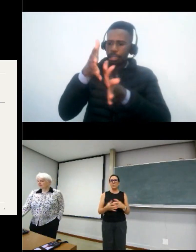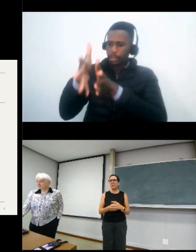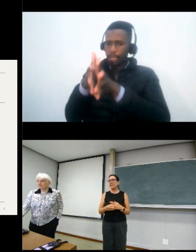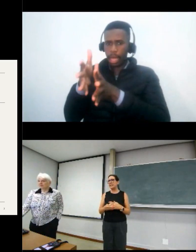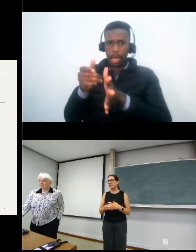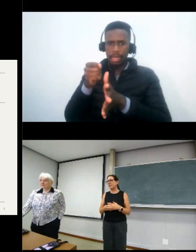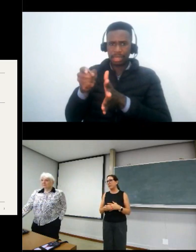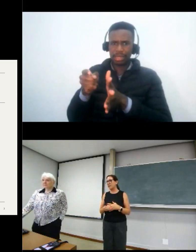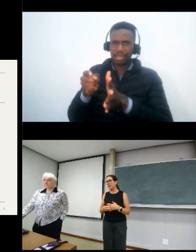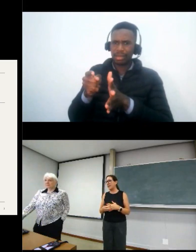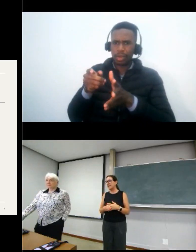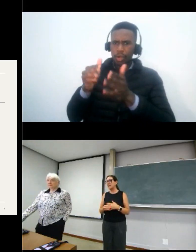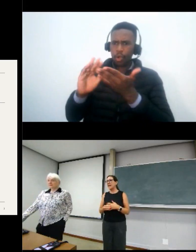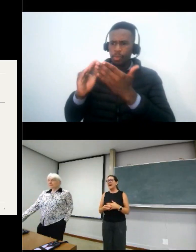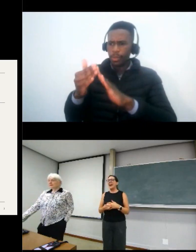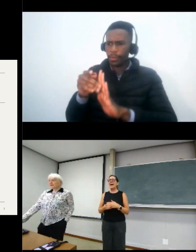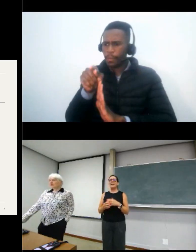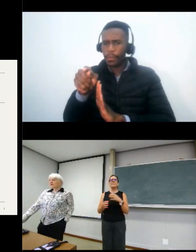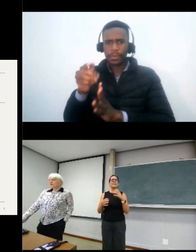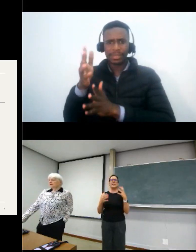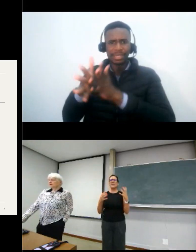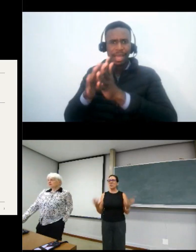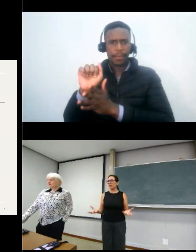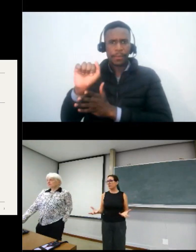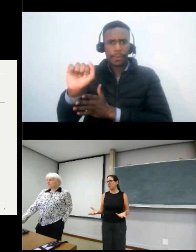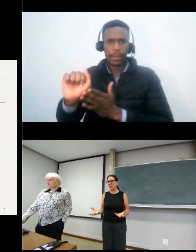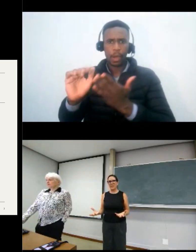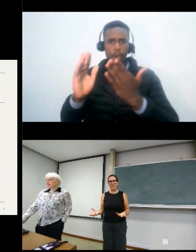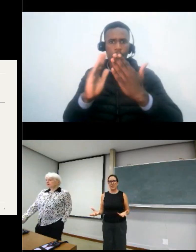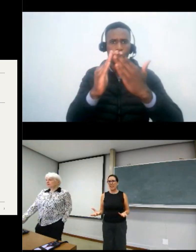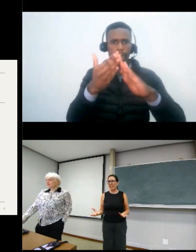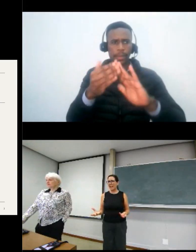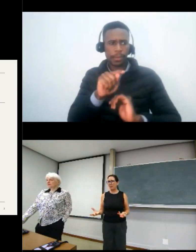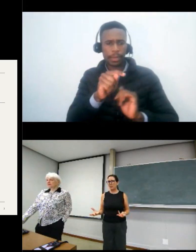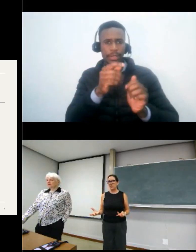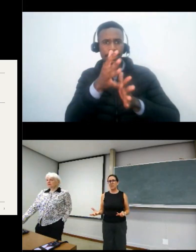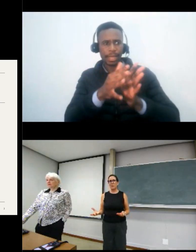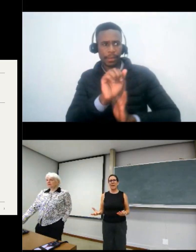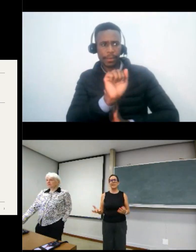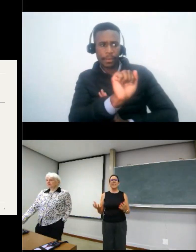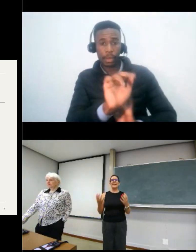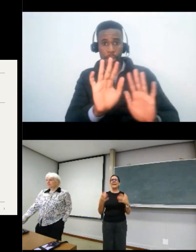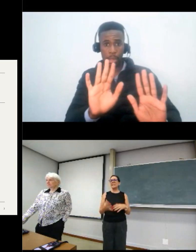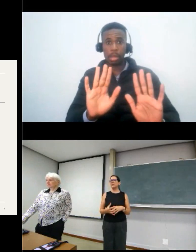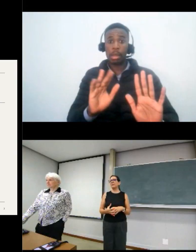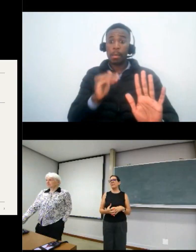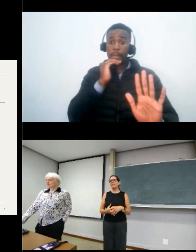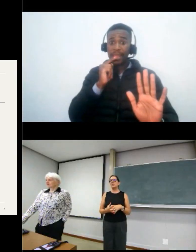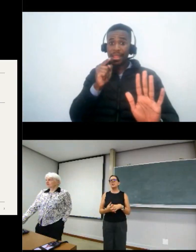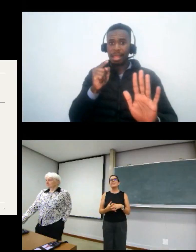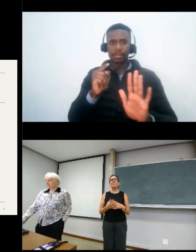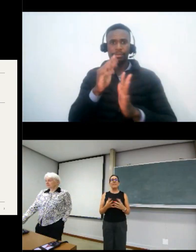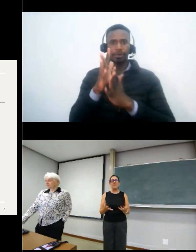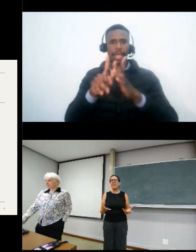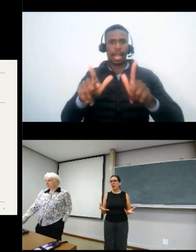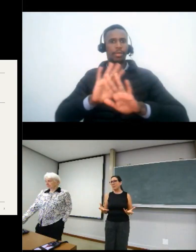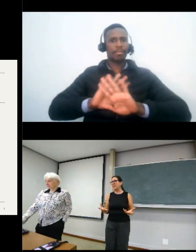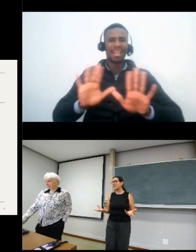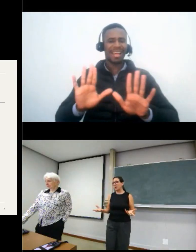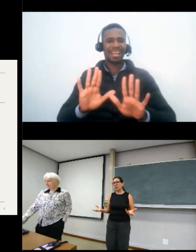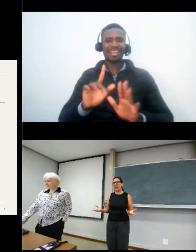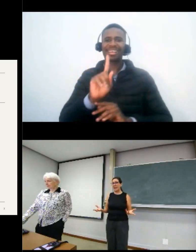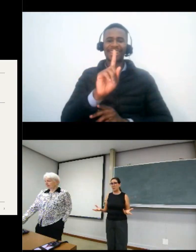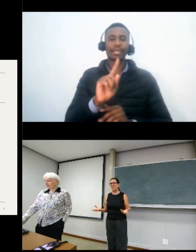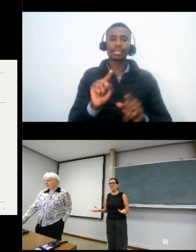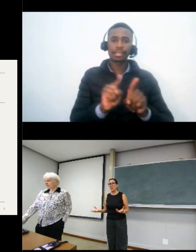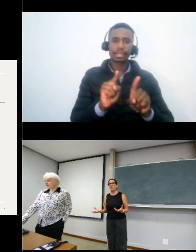in different communities, in different spaces. And this is not restricted to sign languages, right? Lexical variation is very